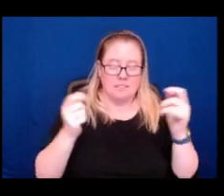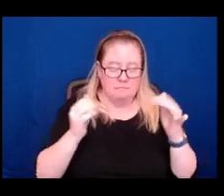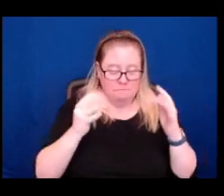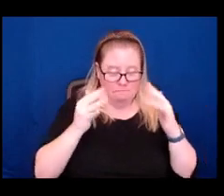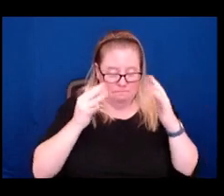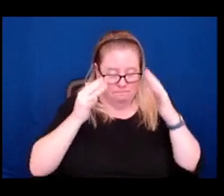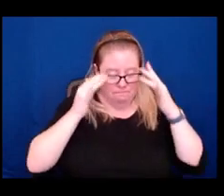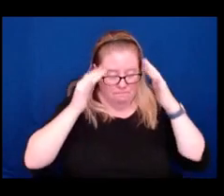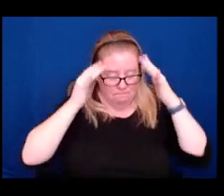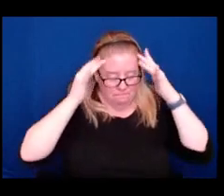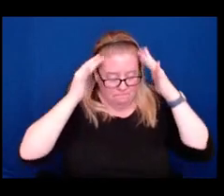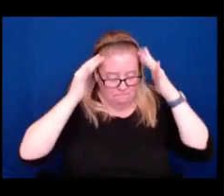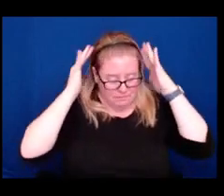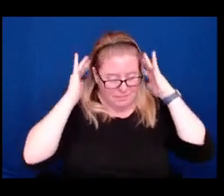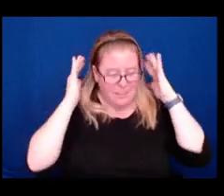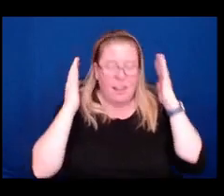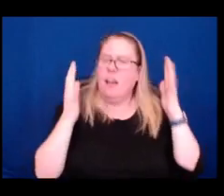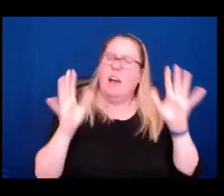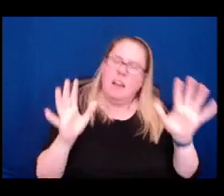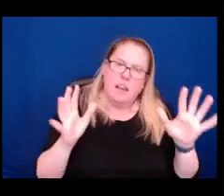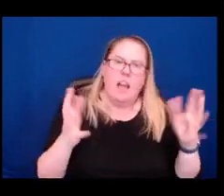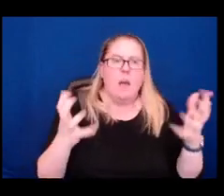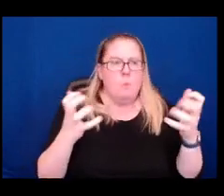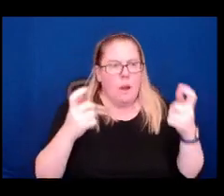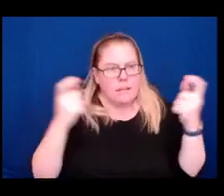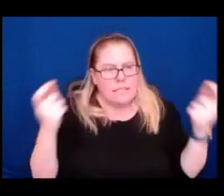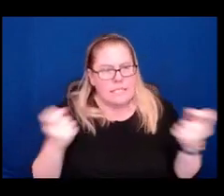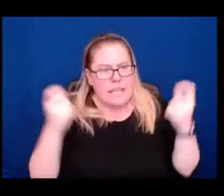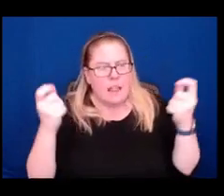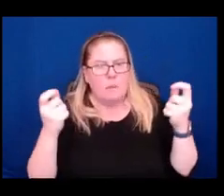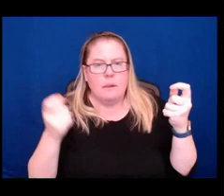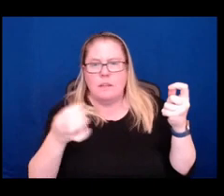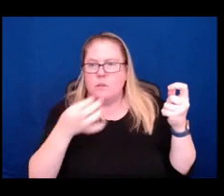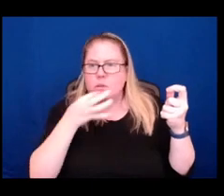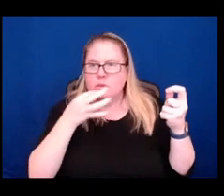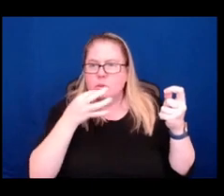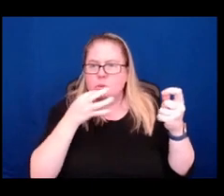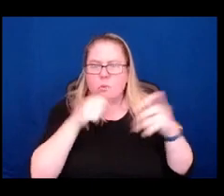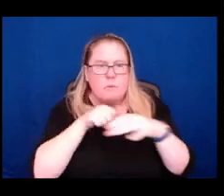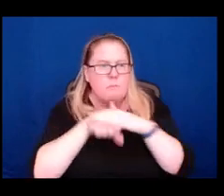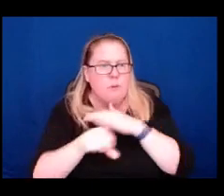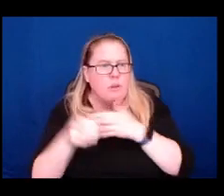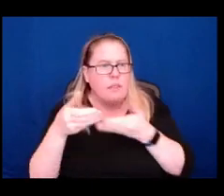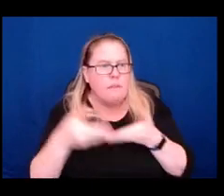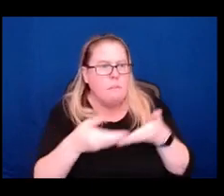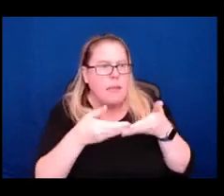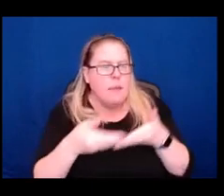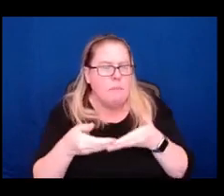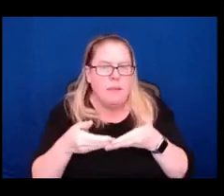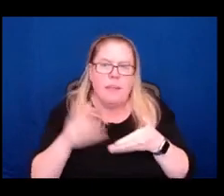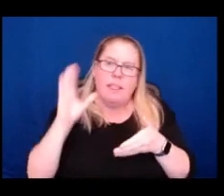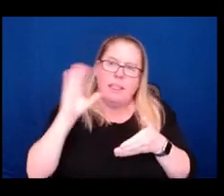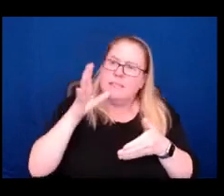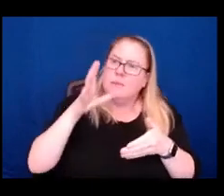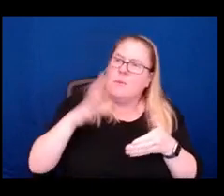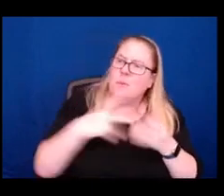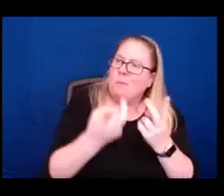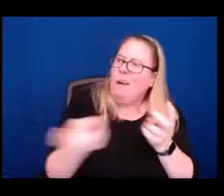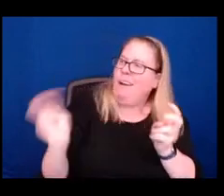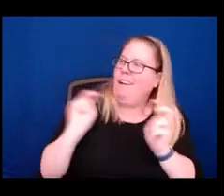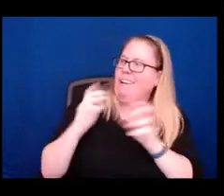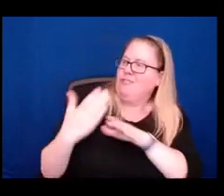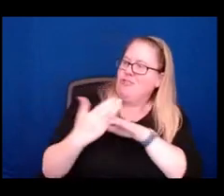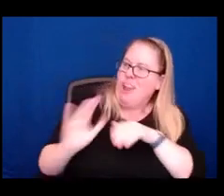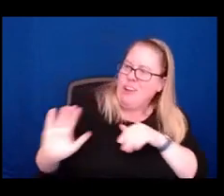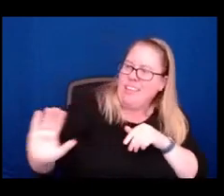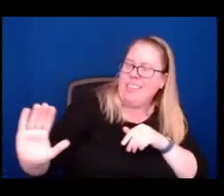me. And as much as I want to celebrate, you know, the upcoming birth of a child and listen to all the women sitting around